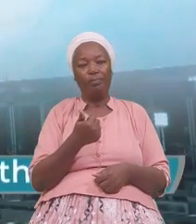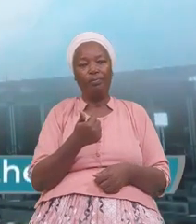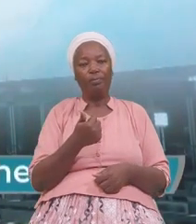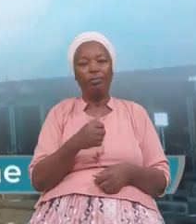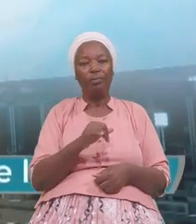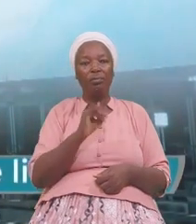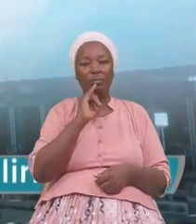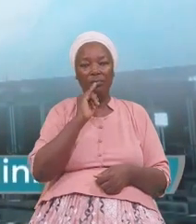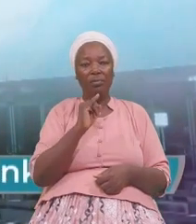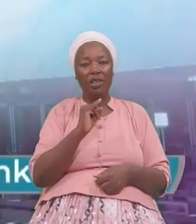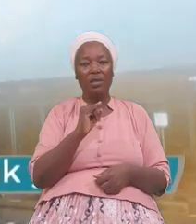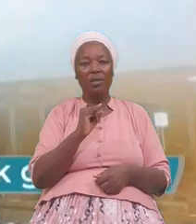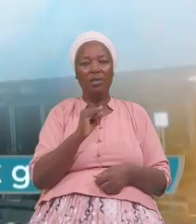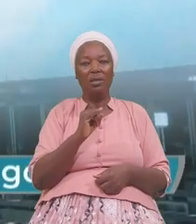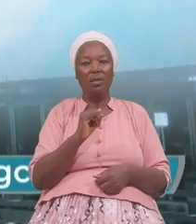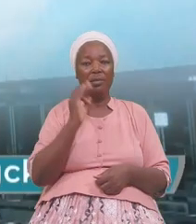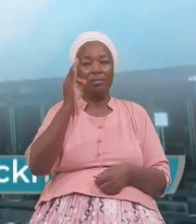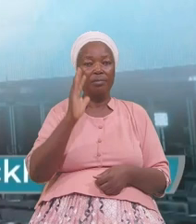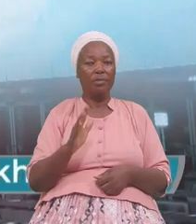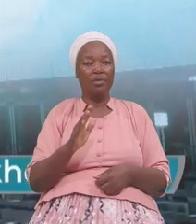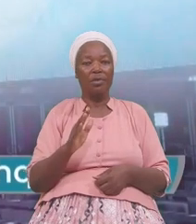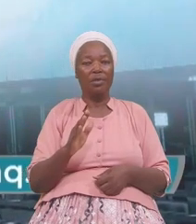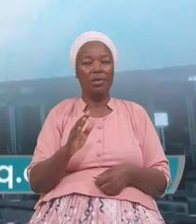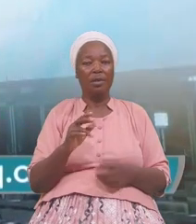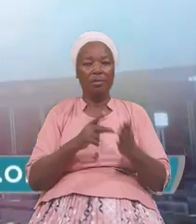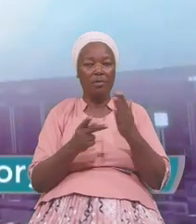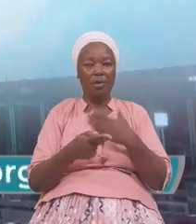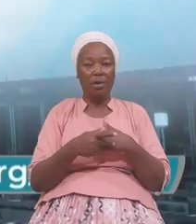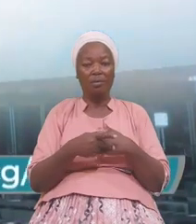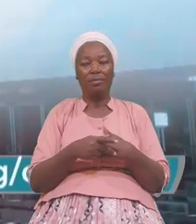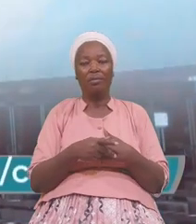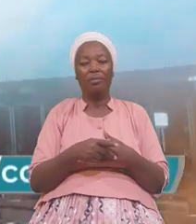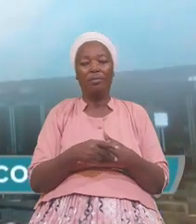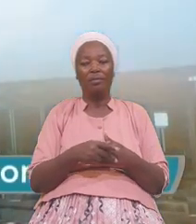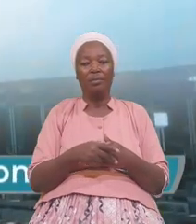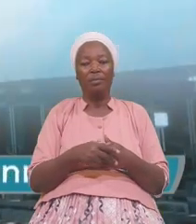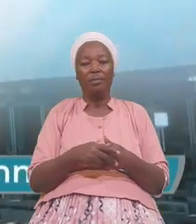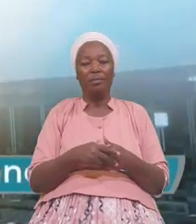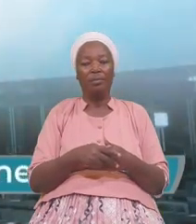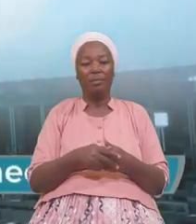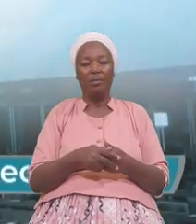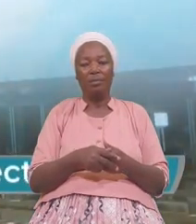is Ministers' Conference at 6 hours GMT.